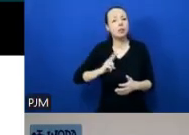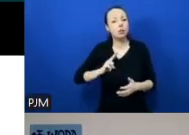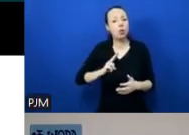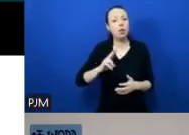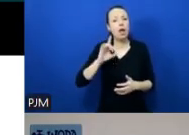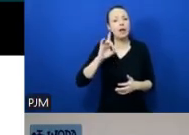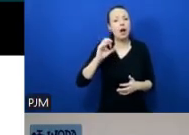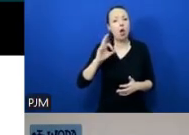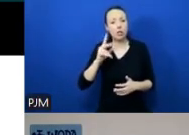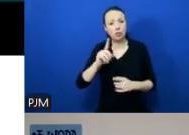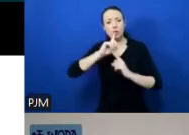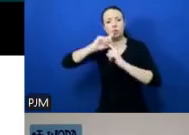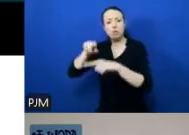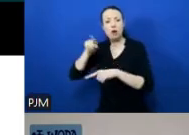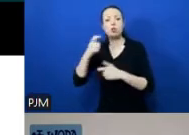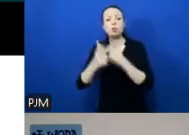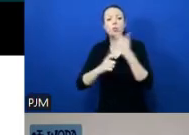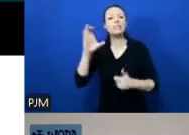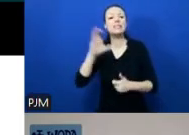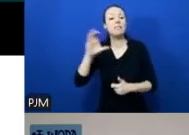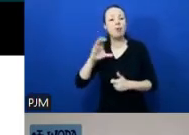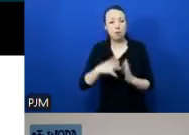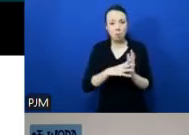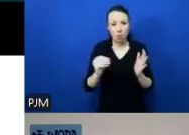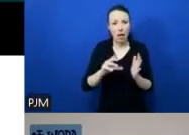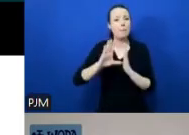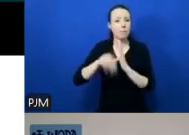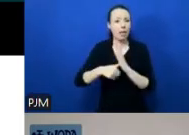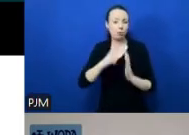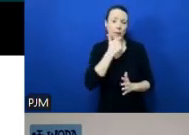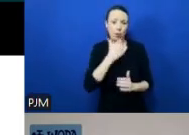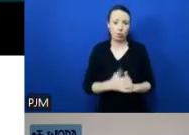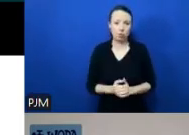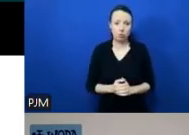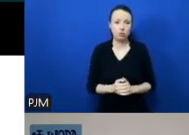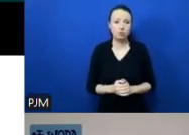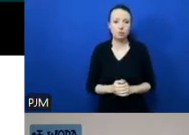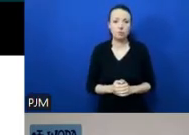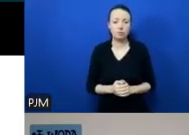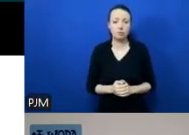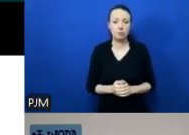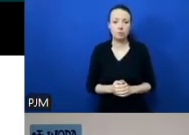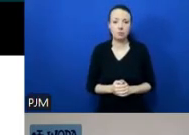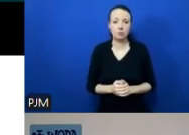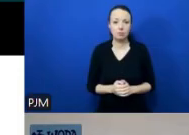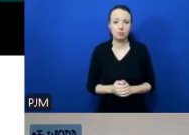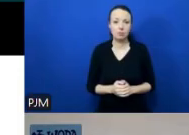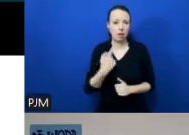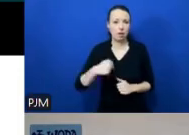Geological Institute provided a digital model, terrain model for the city of Bydgoszcz, where we identified